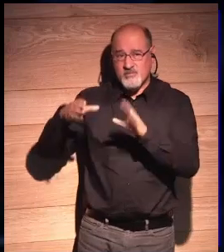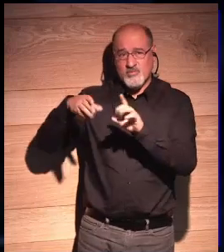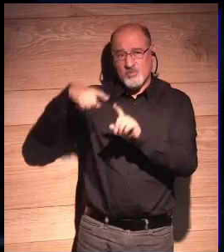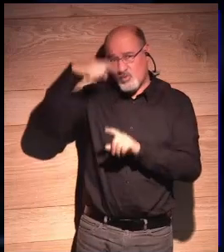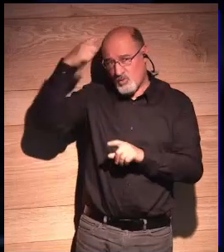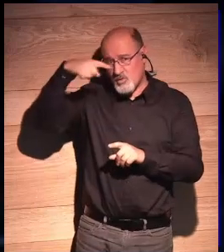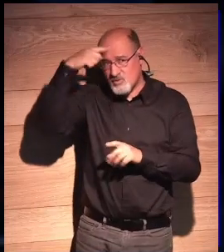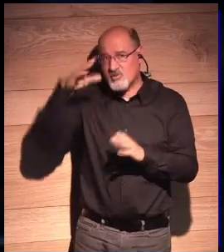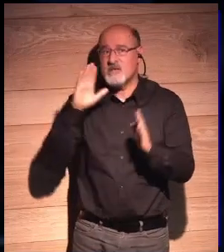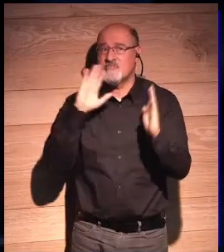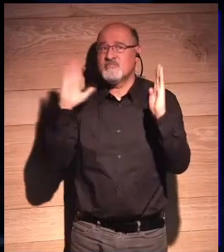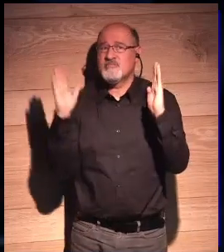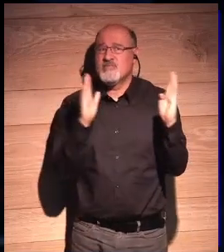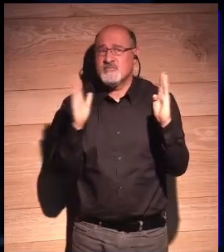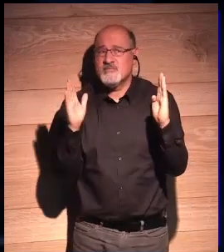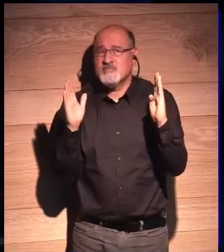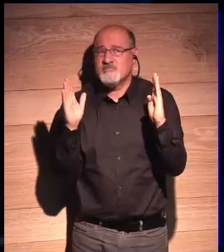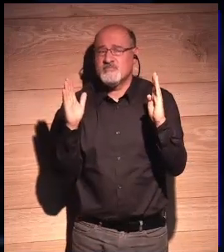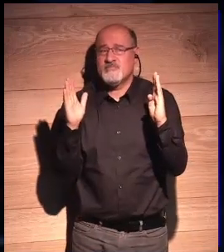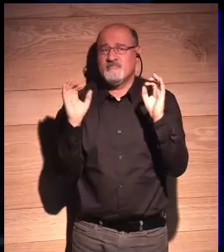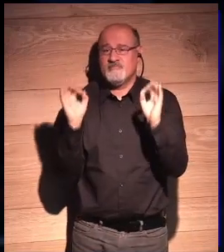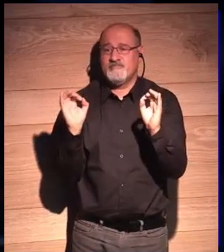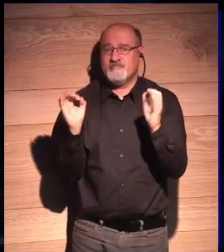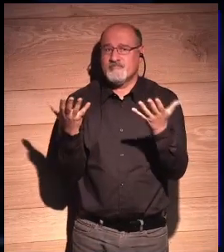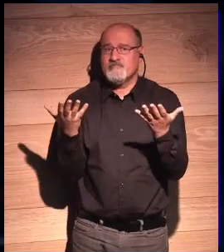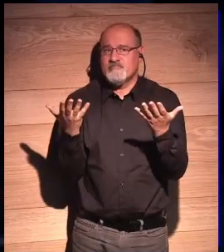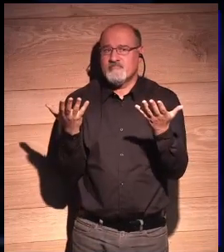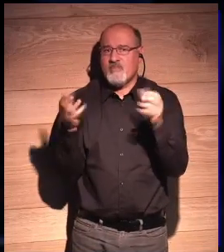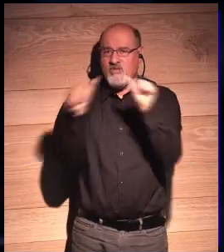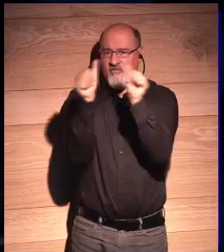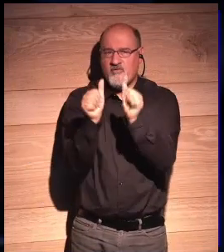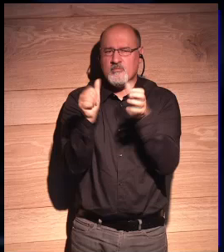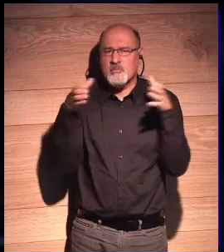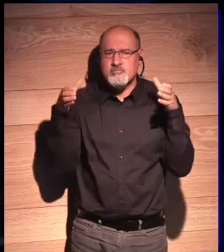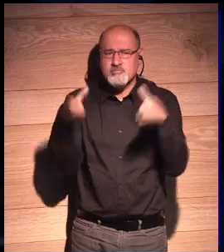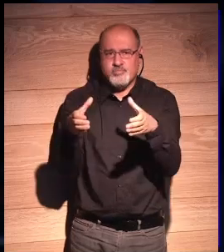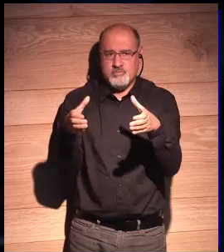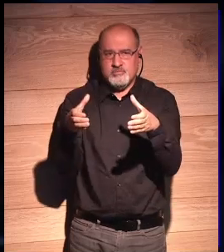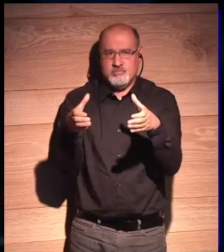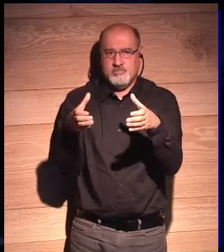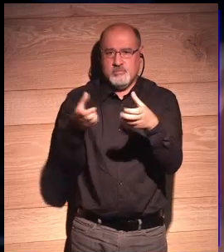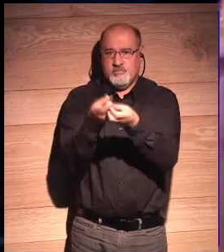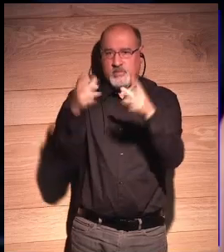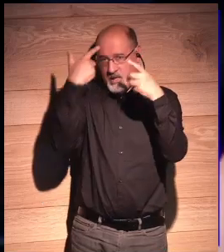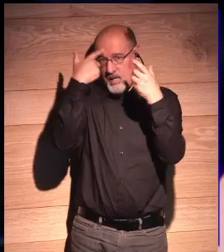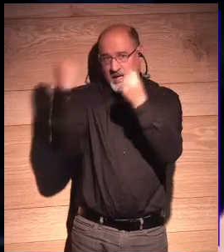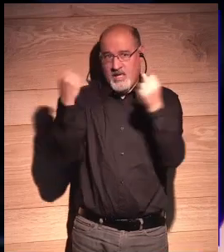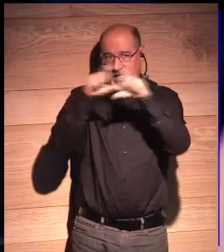became this kind of monolithic thing where it was controlled by only a few entities,